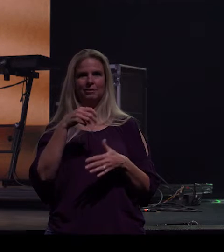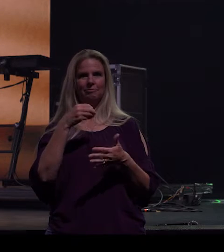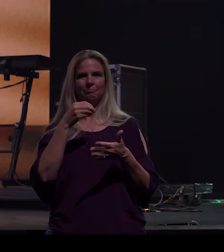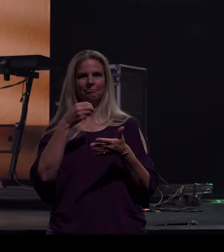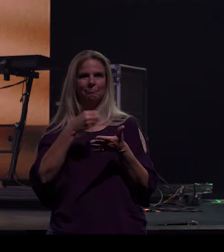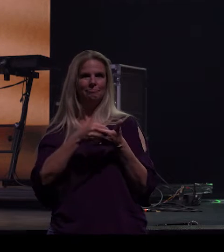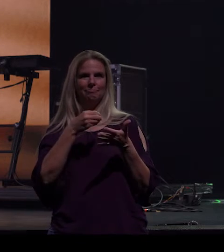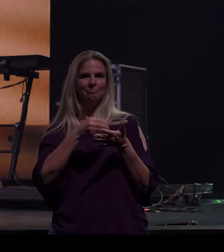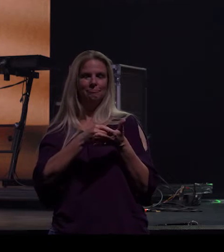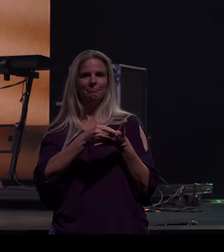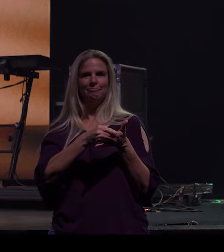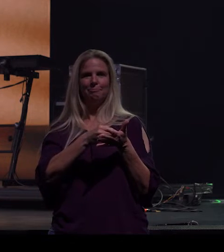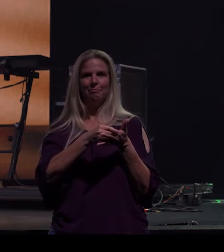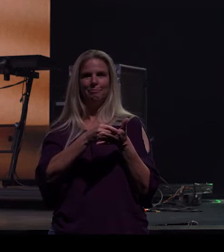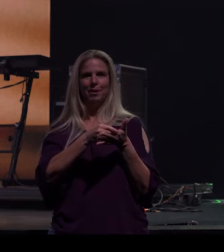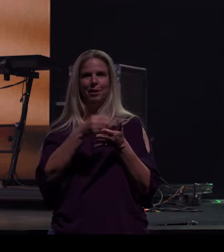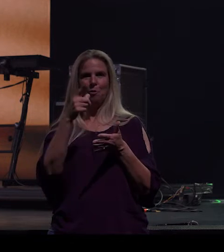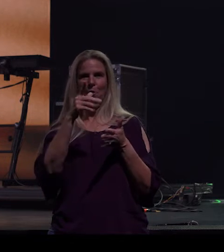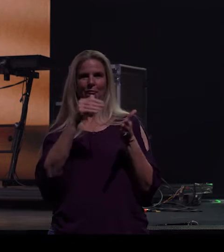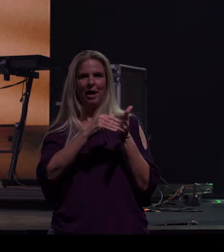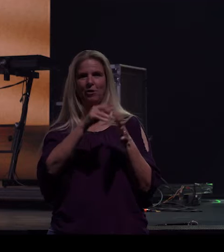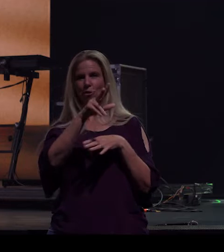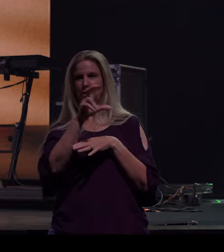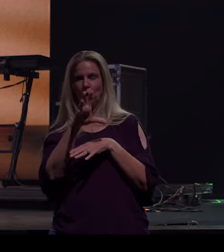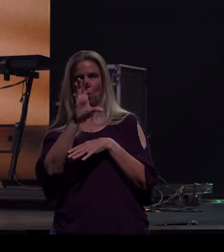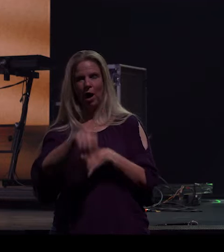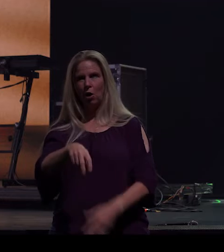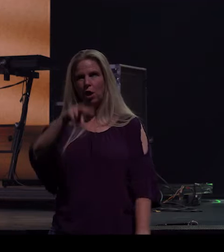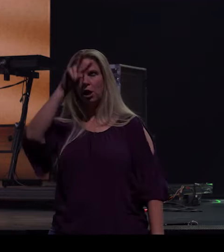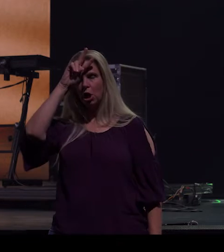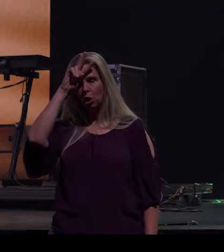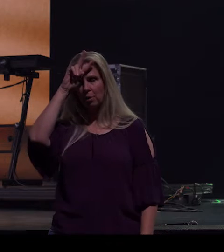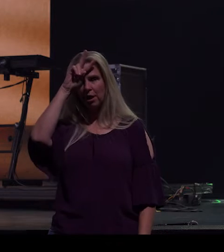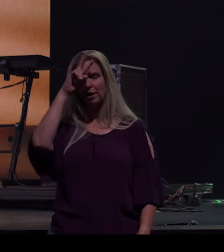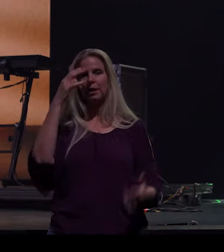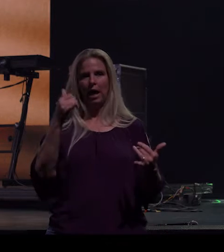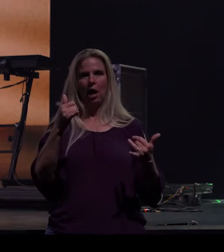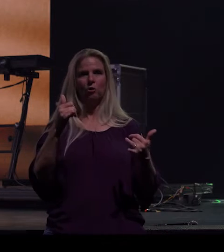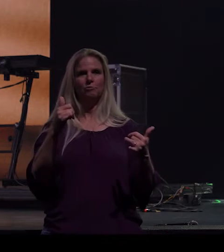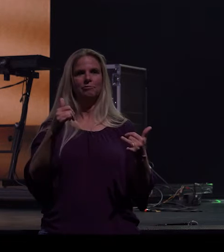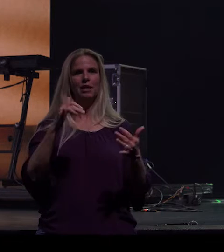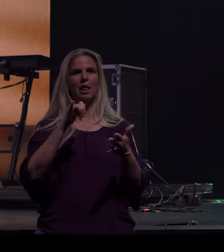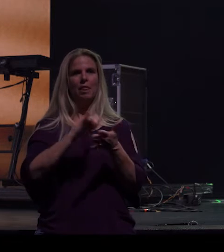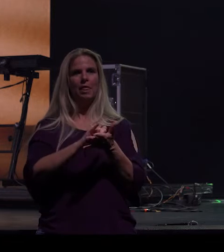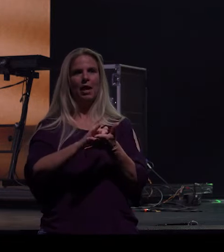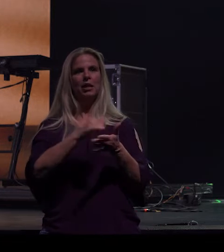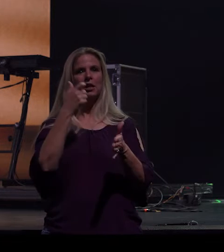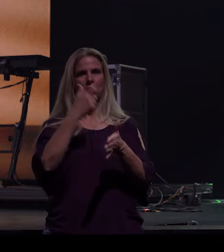okay? Repeat after me. A snowblower costs